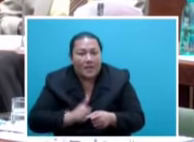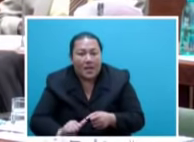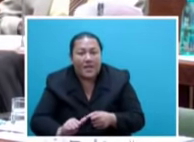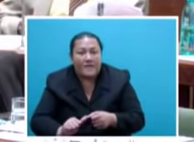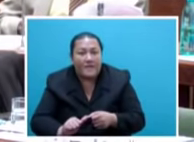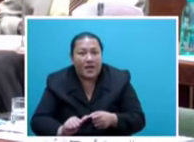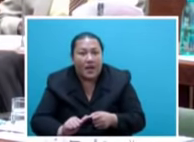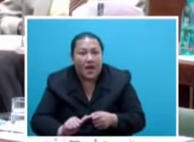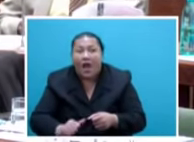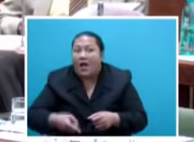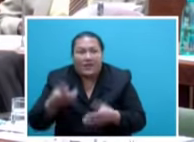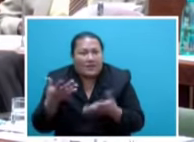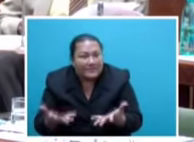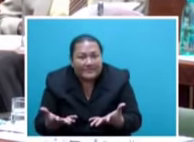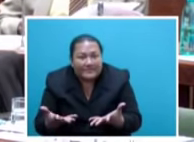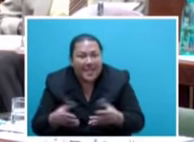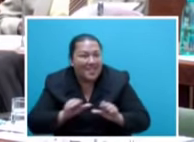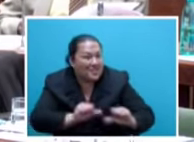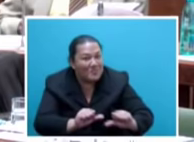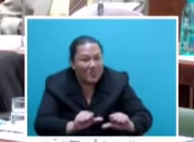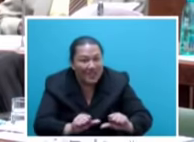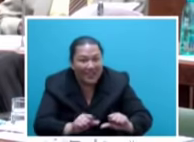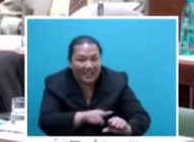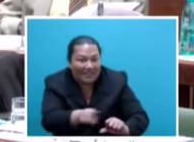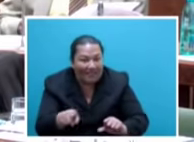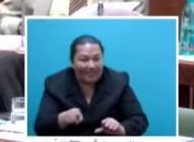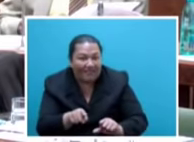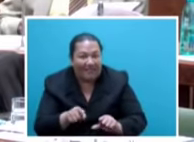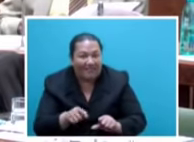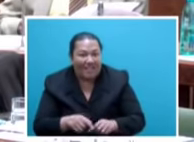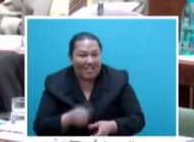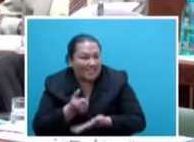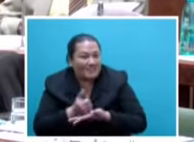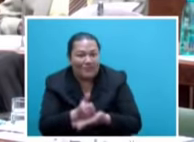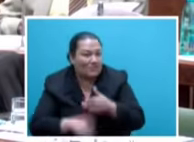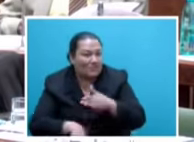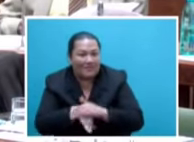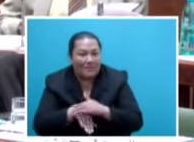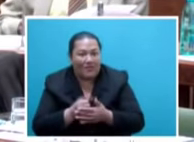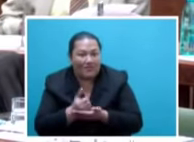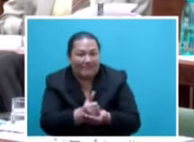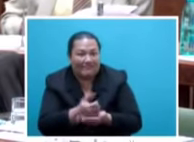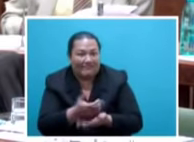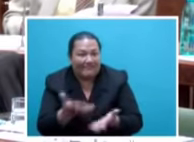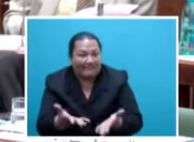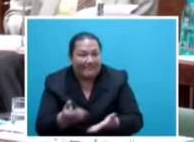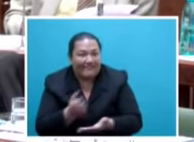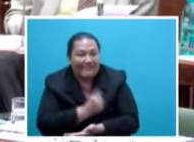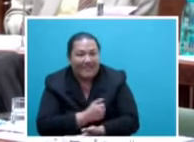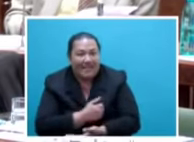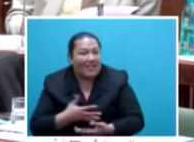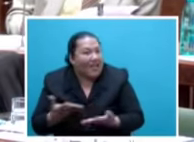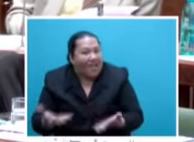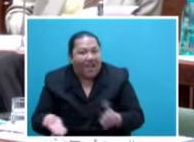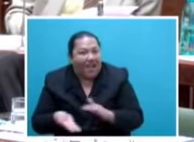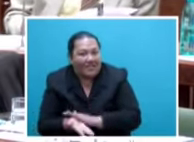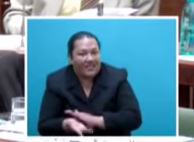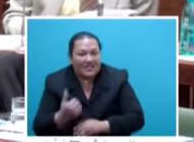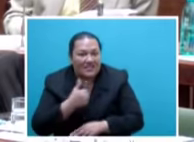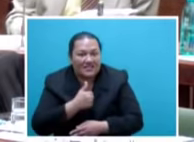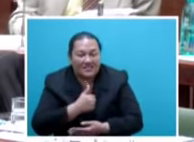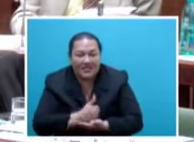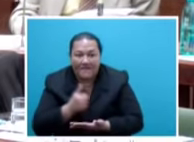to serve and protect, and even from their own leaders. The only thing that is unprecedented under this government is the rise